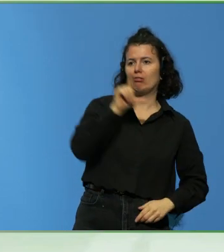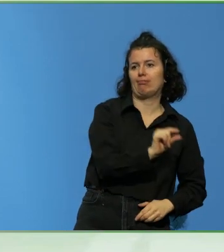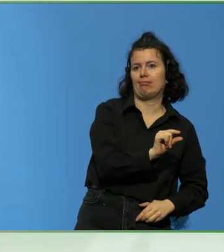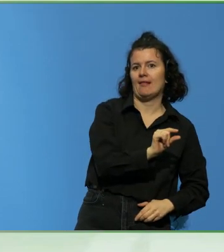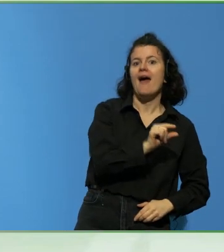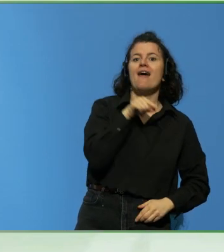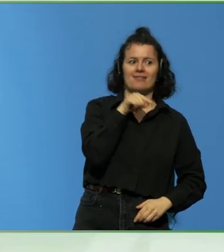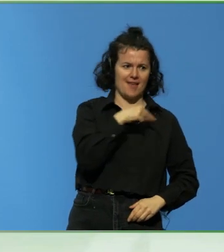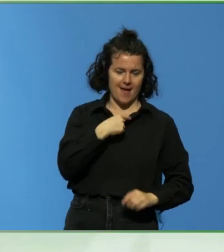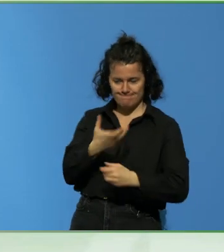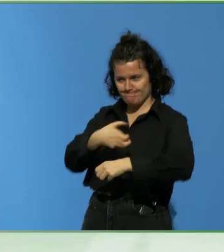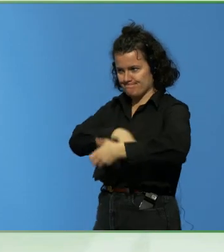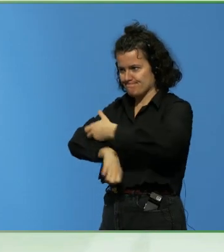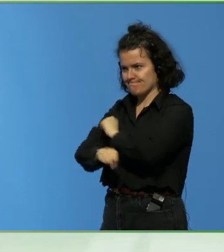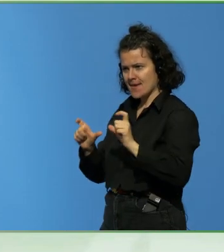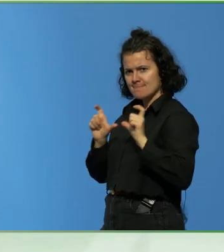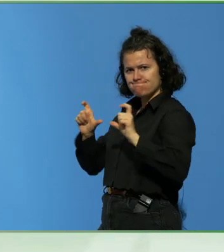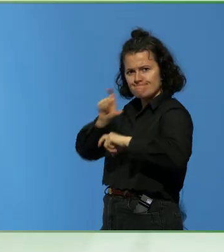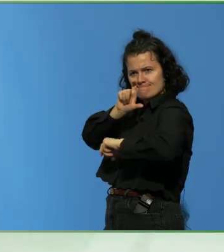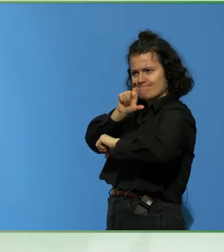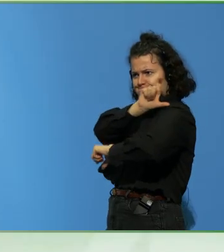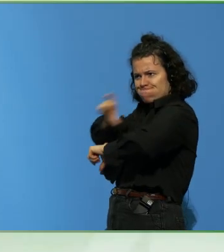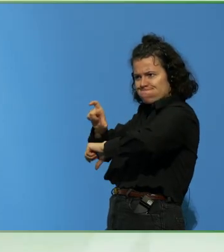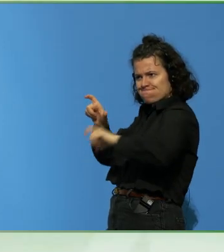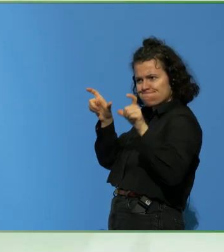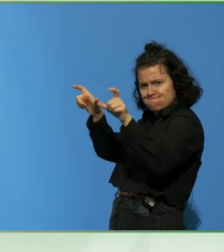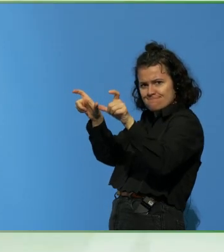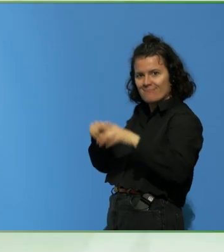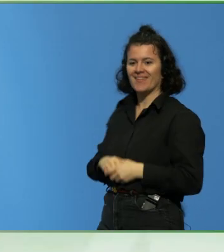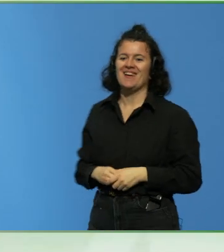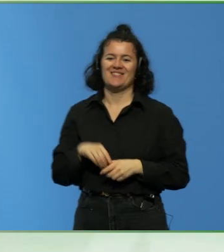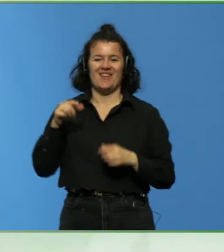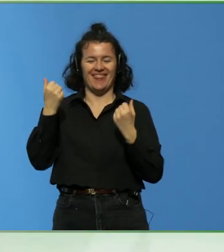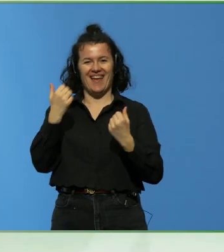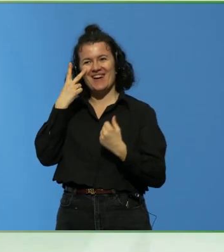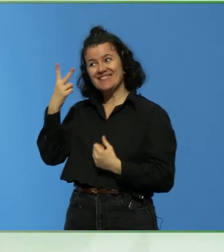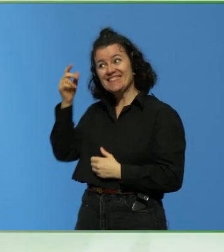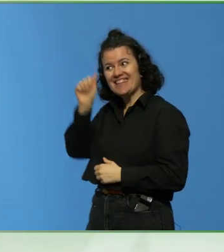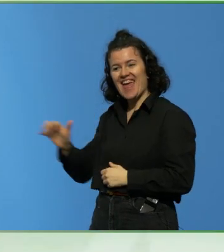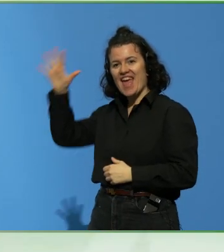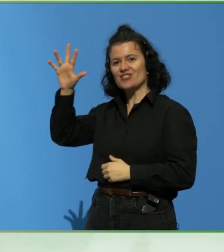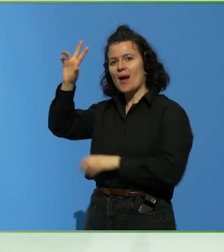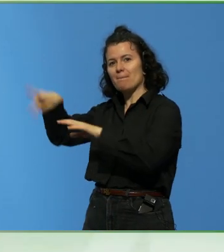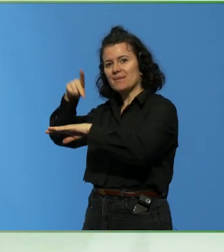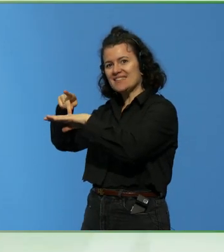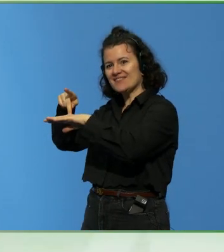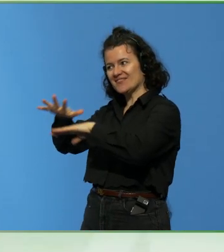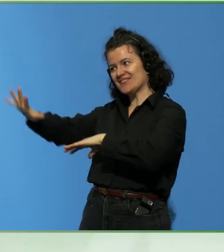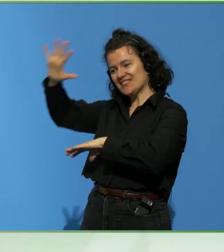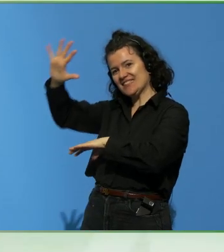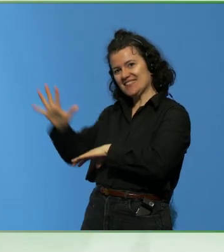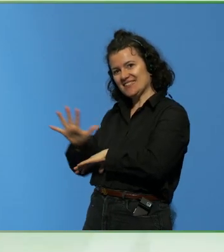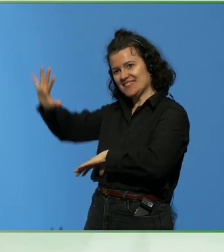of this year that span all across Asia and the Pacific. And today's discussion highlights and